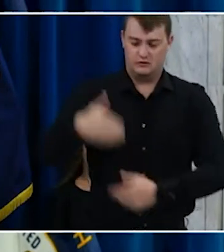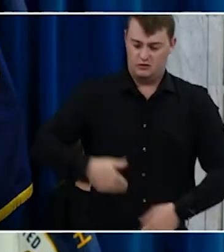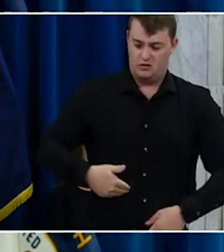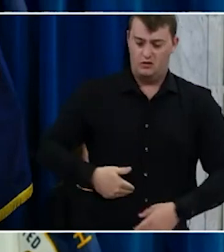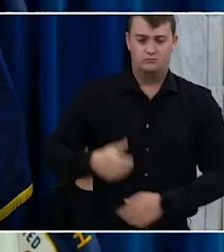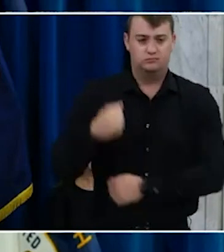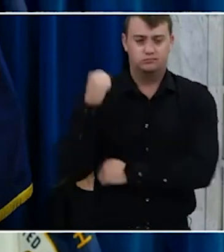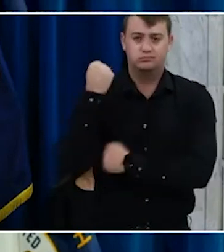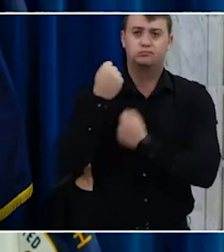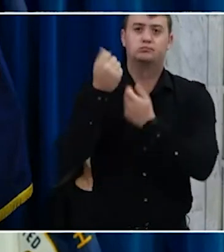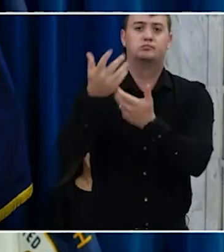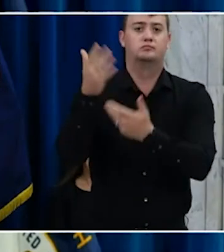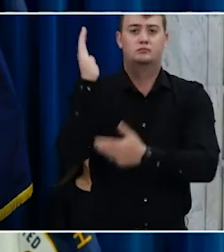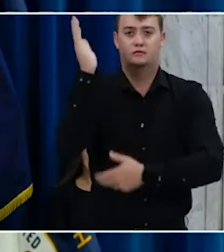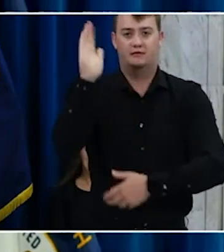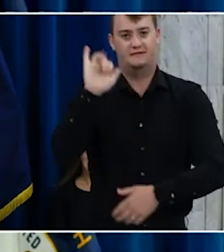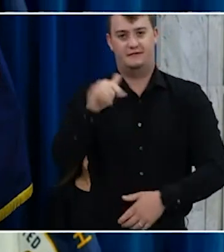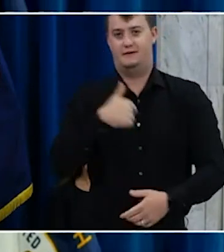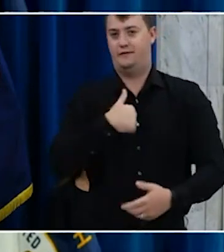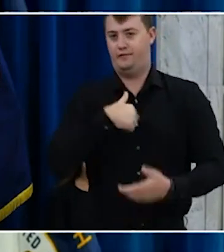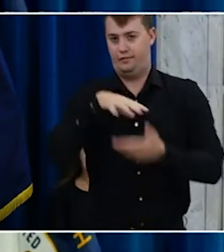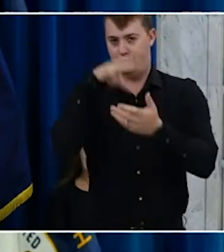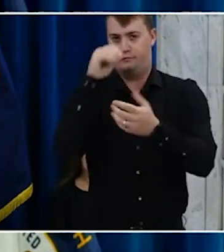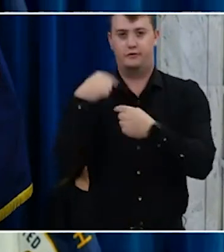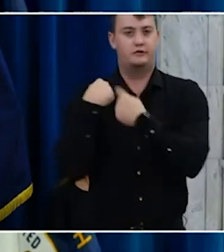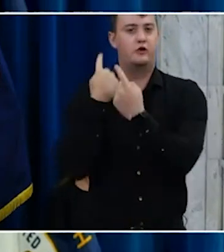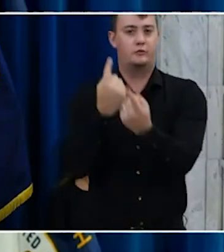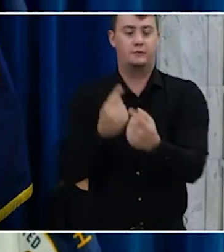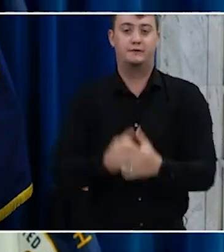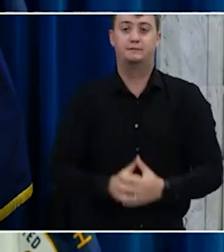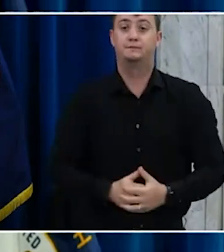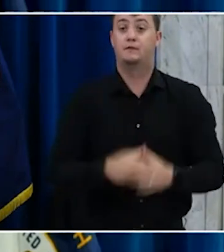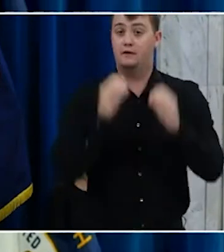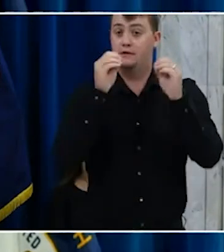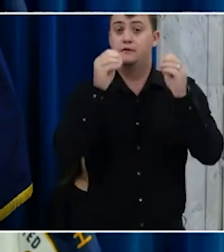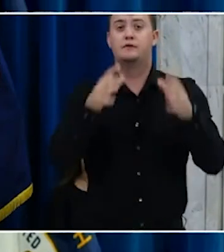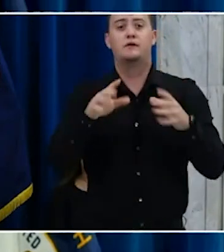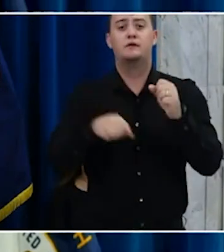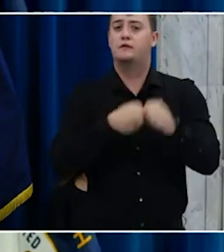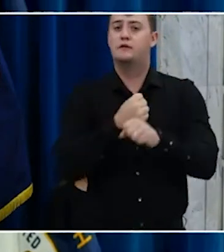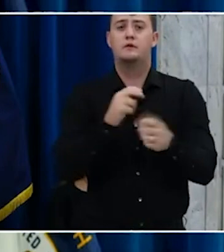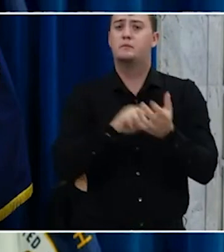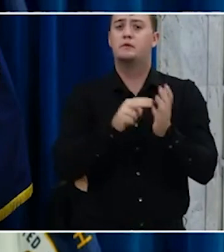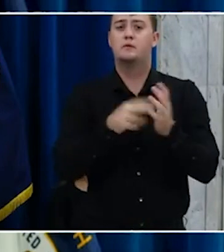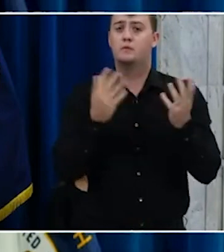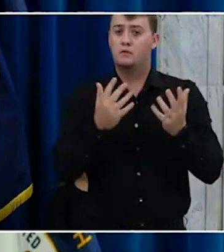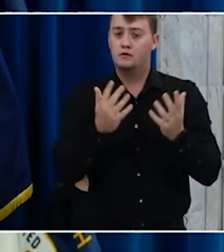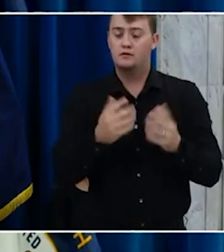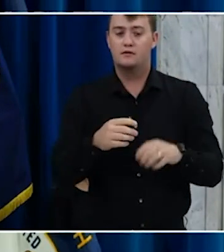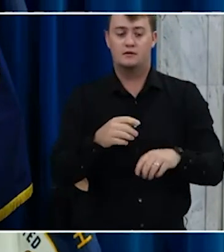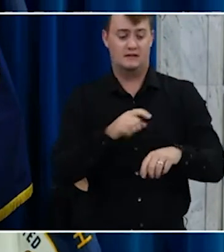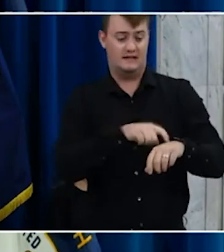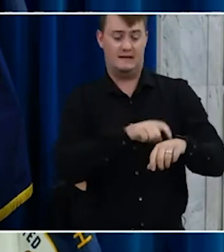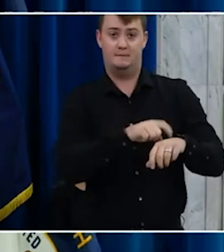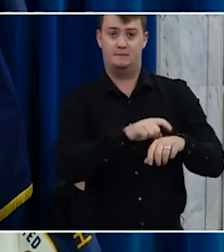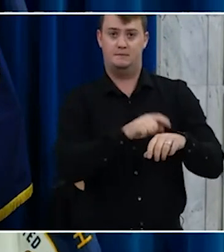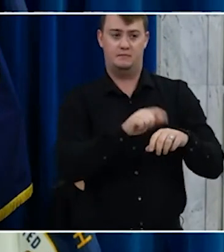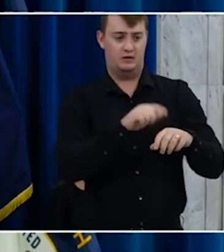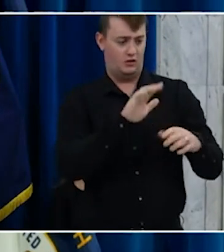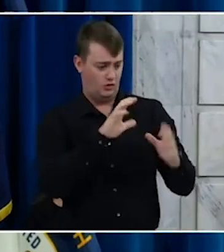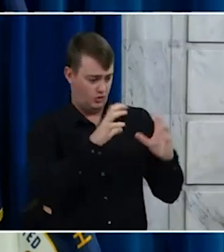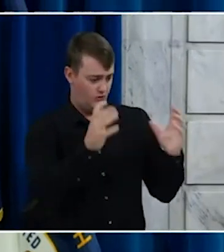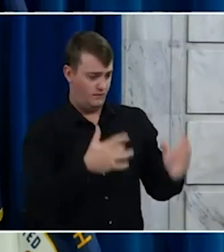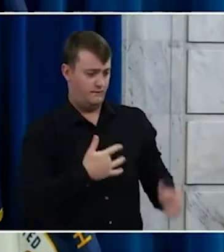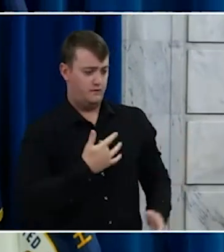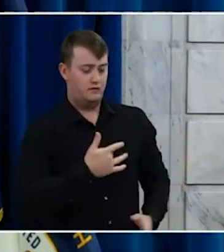that's something I've learned along the way. Being Teacher of the Year means a ton, but it brings a lot of